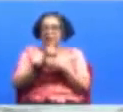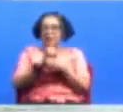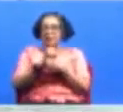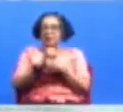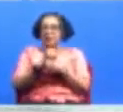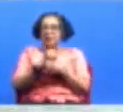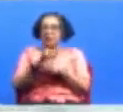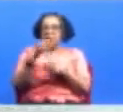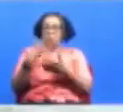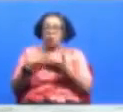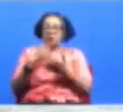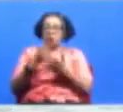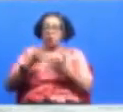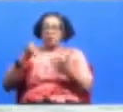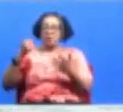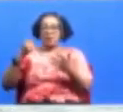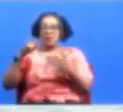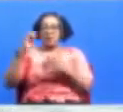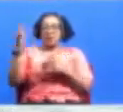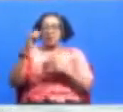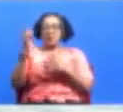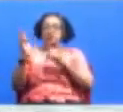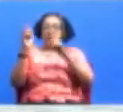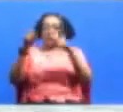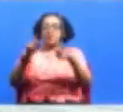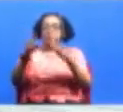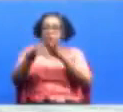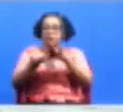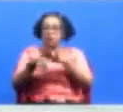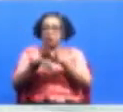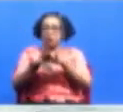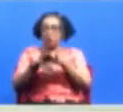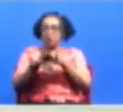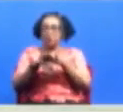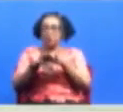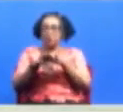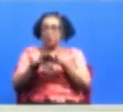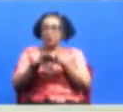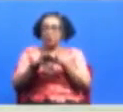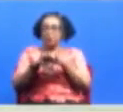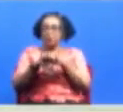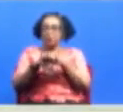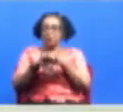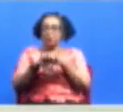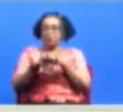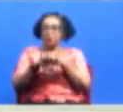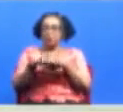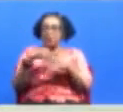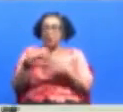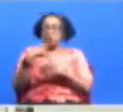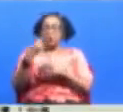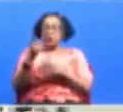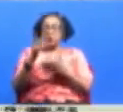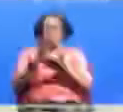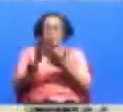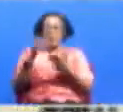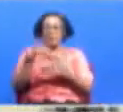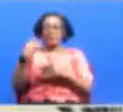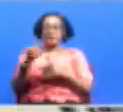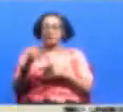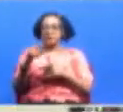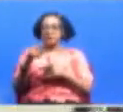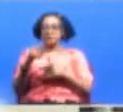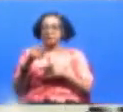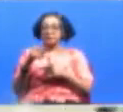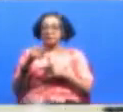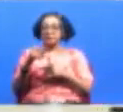be holding back Kenyan cyclists from blooming to their full potential? Is it the Kenyan roads? For me, I'll tell you something funny.